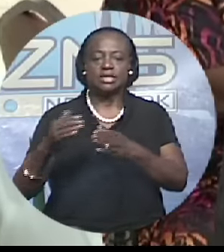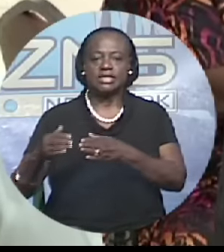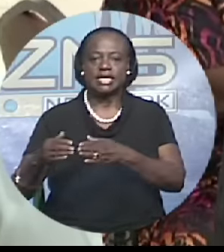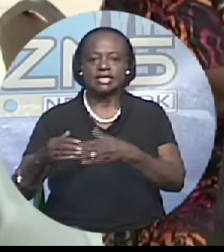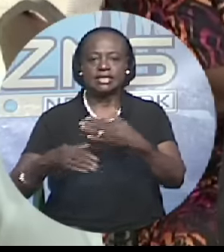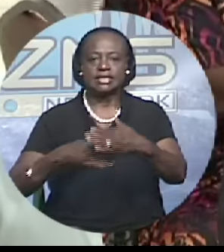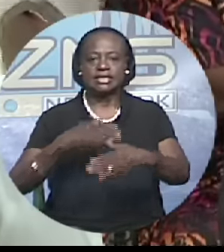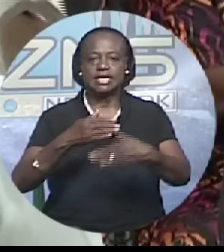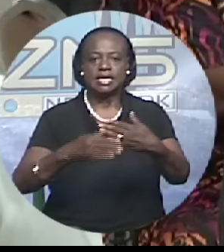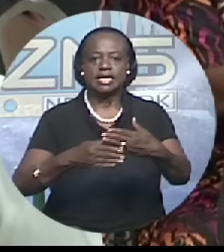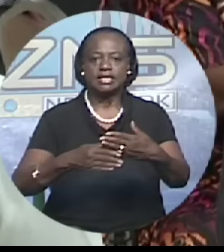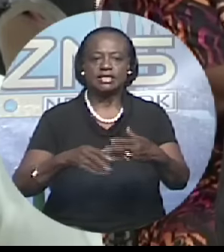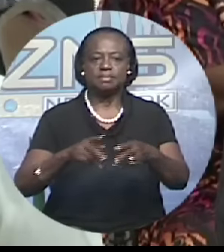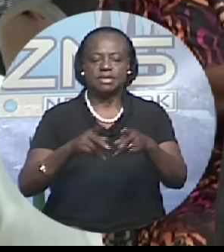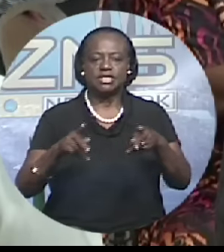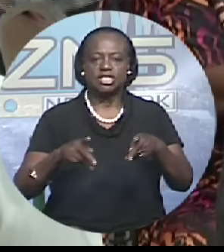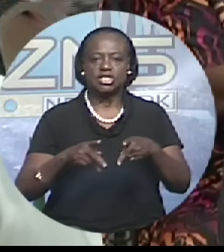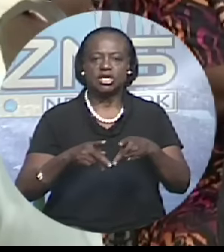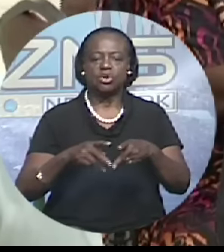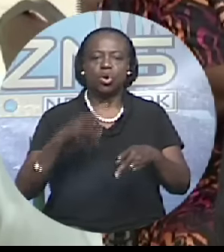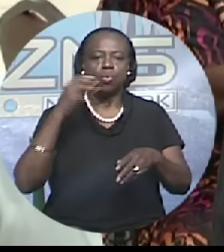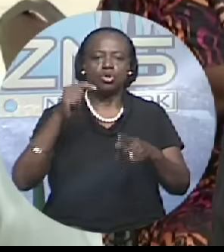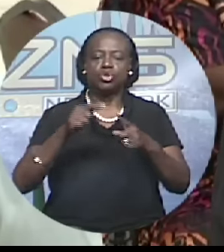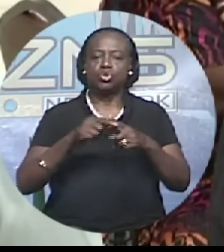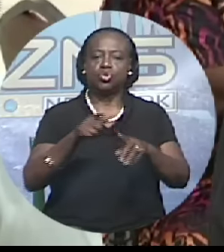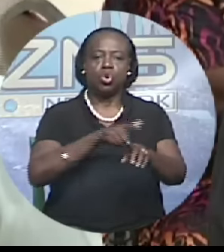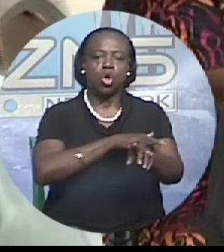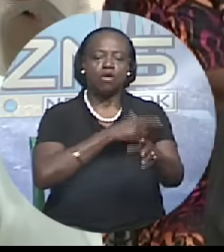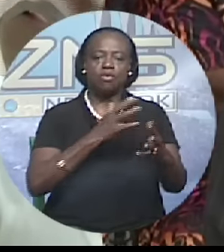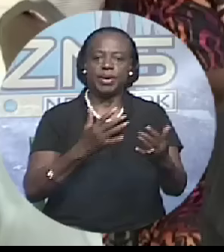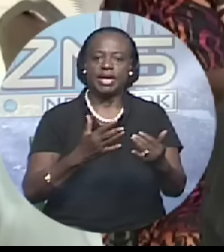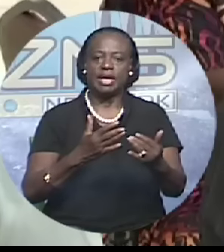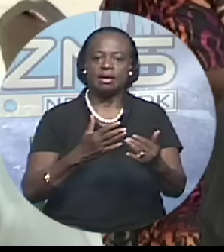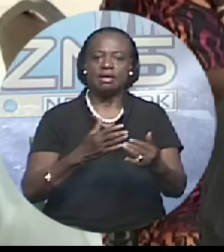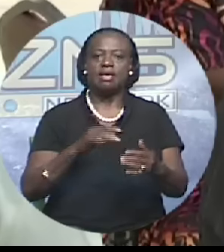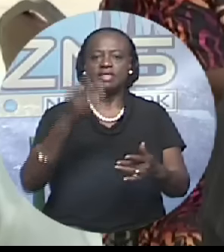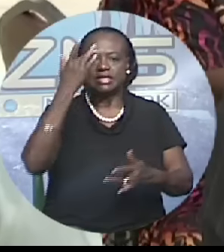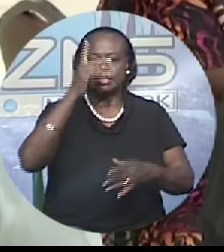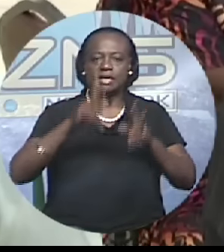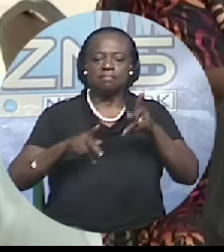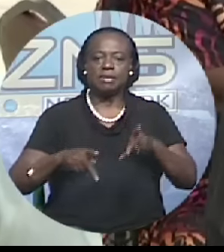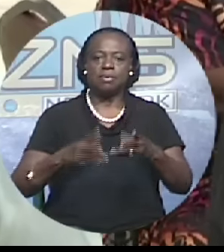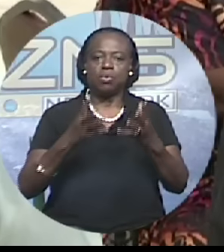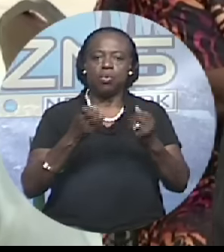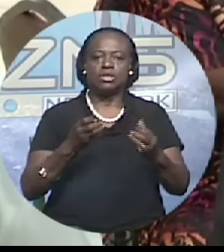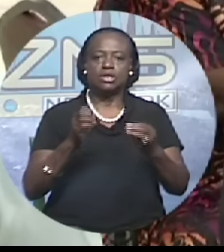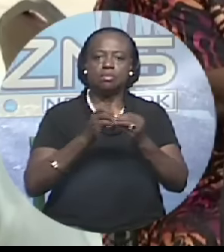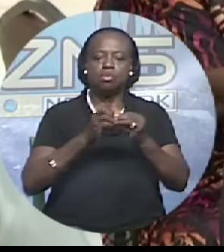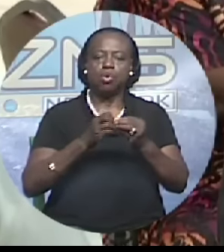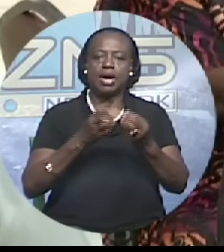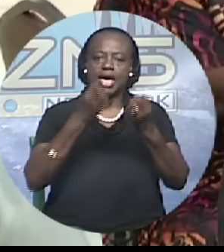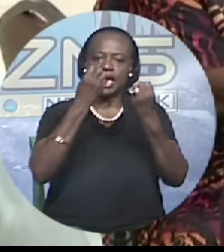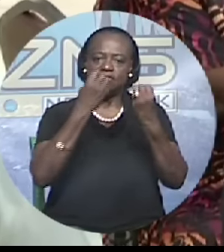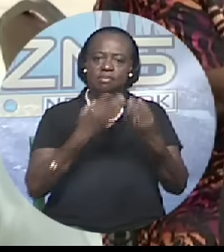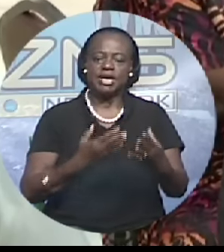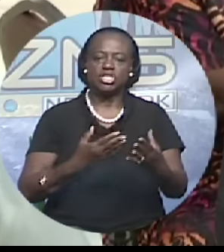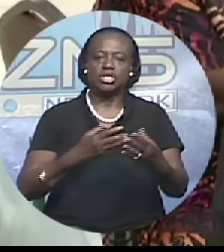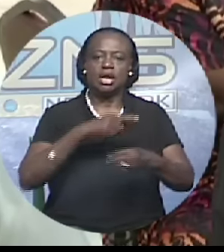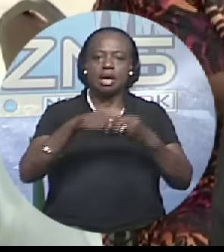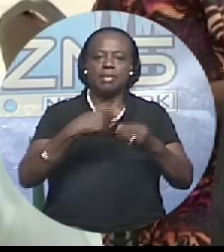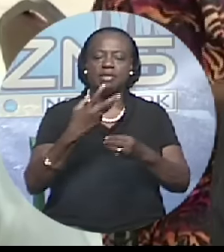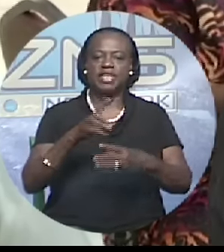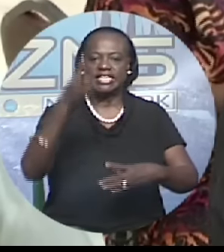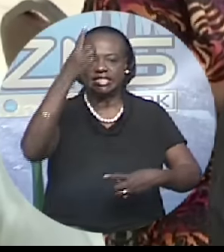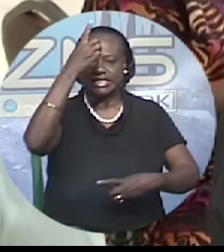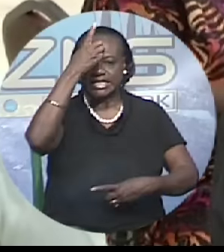that the form was too long. For the patients, they wanted more information in regards to their disease and their management,